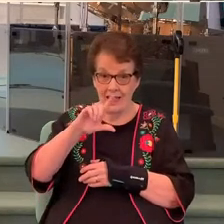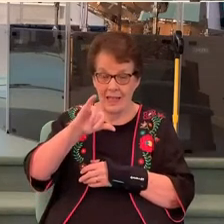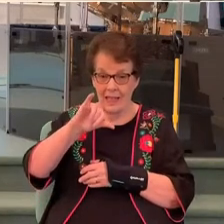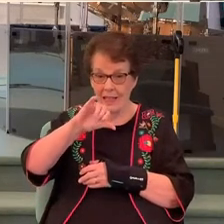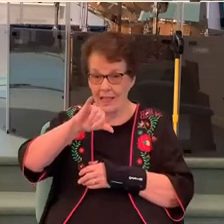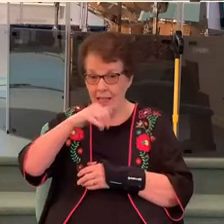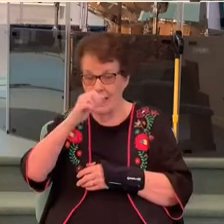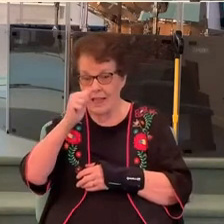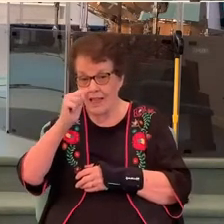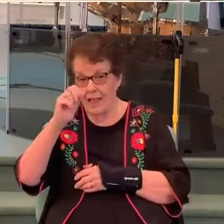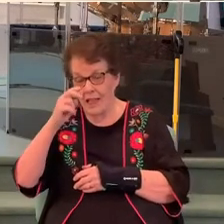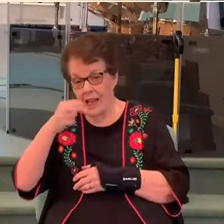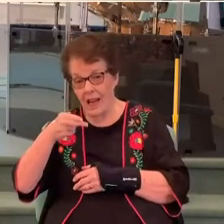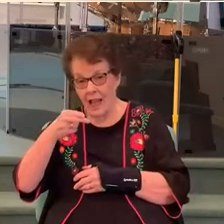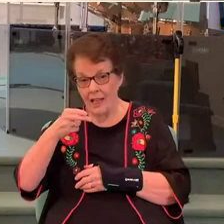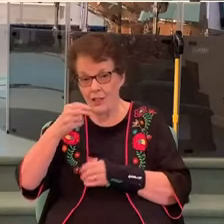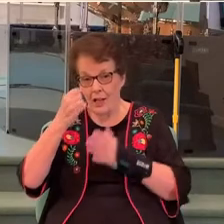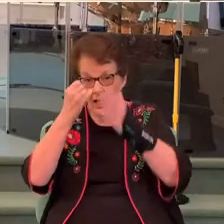we are.